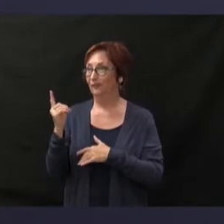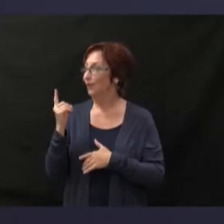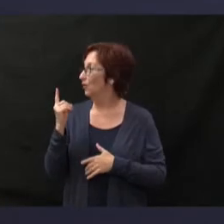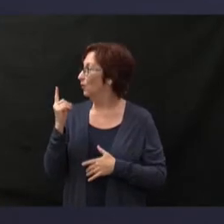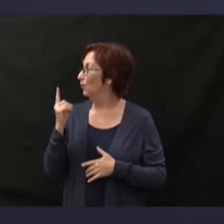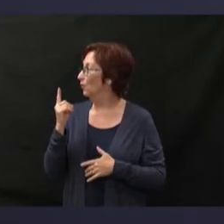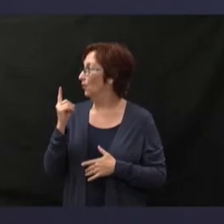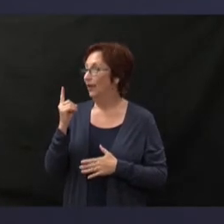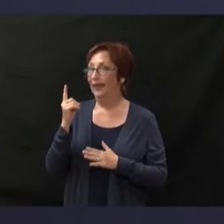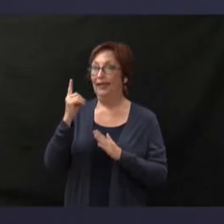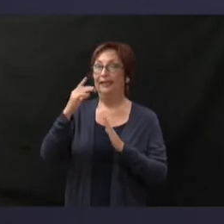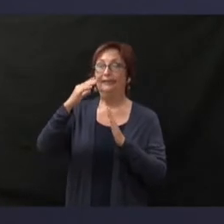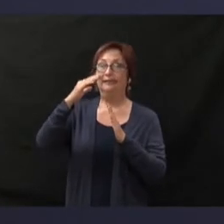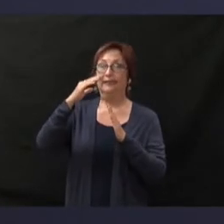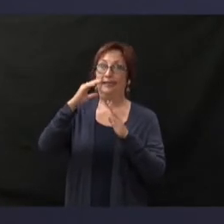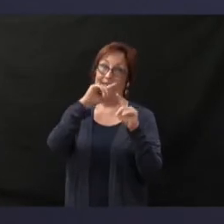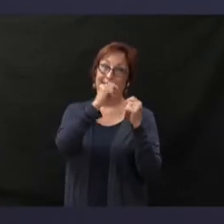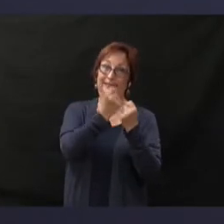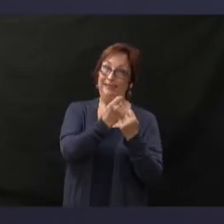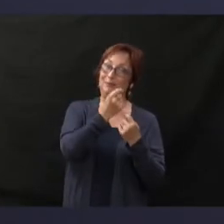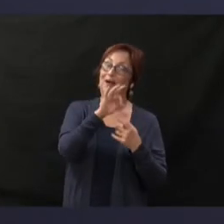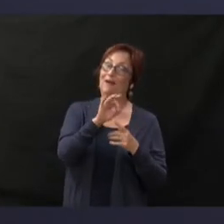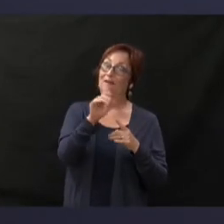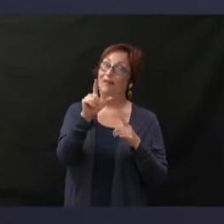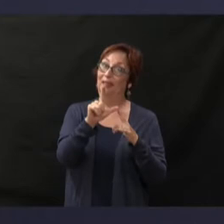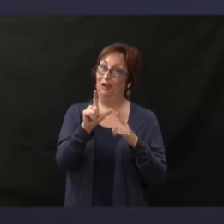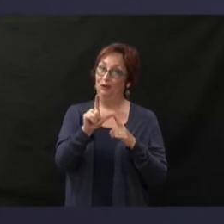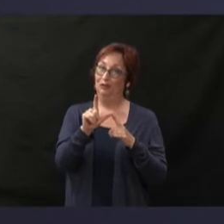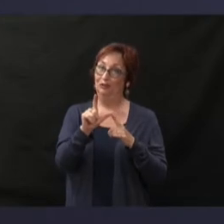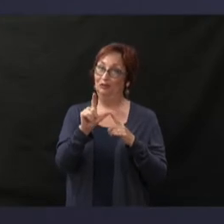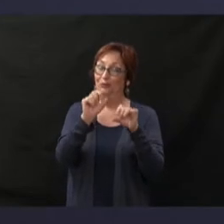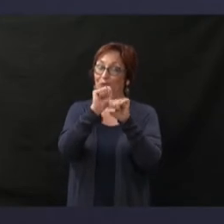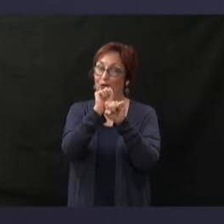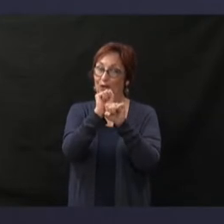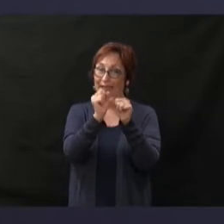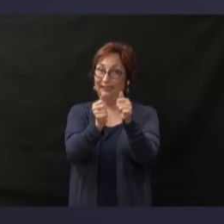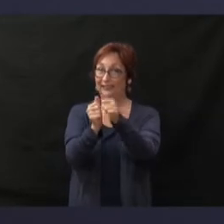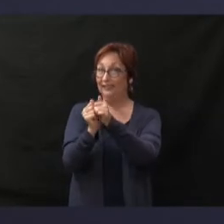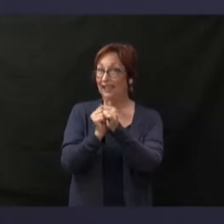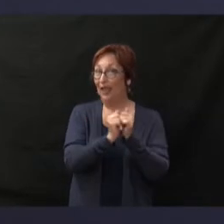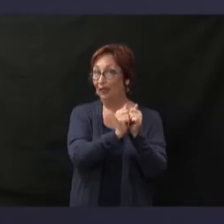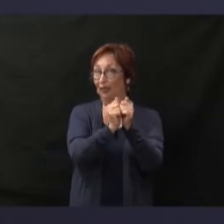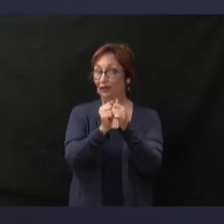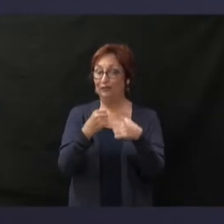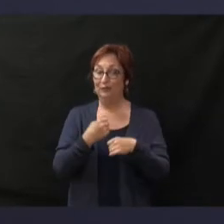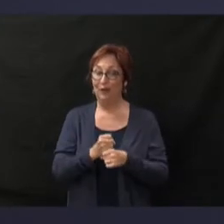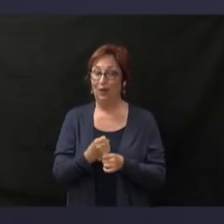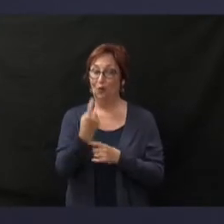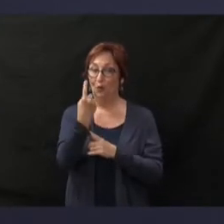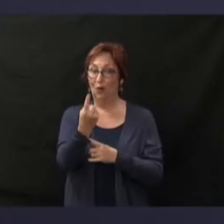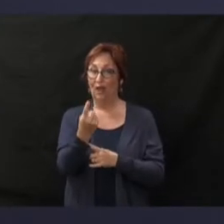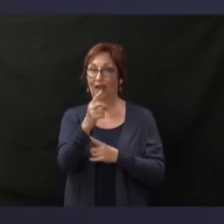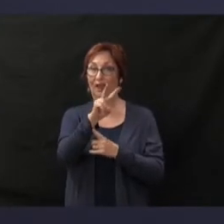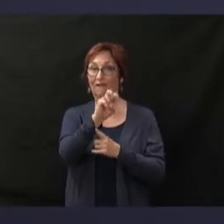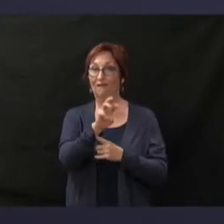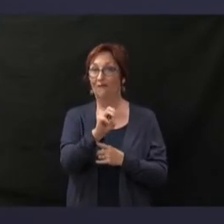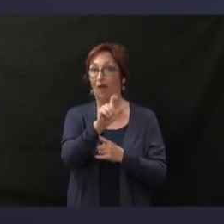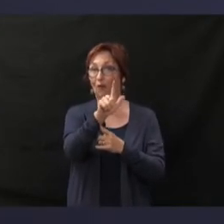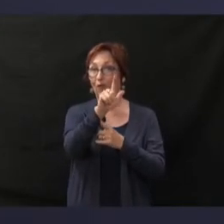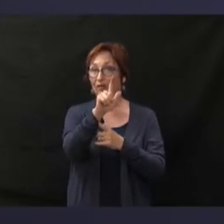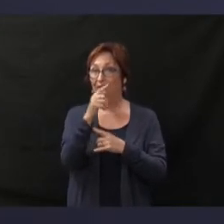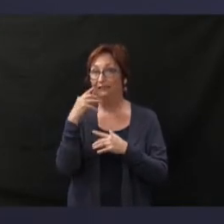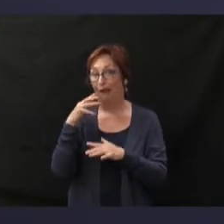is a team of letters working together to make one